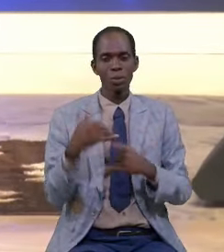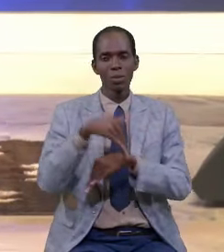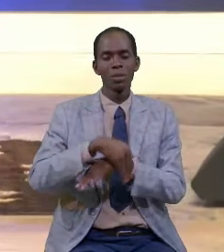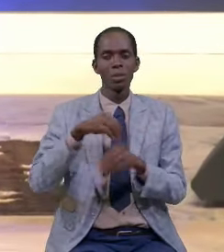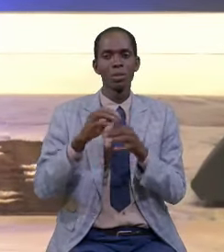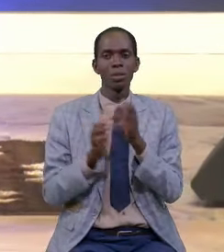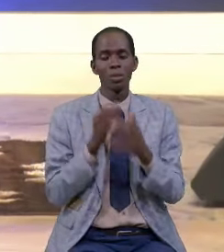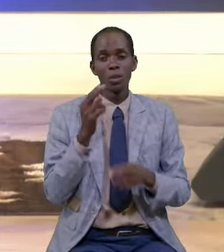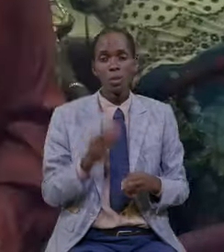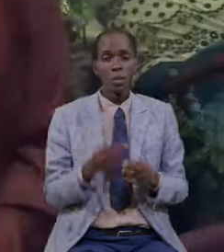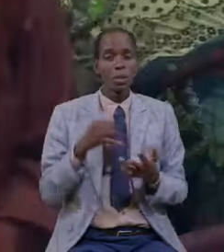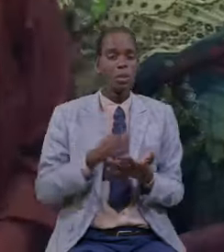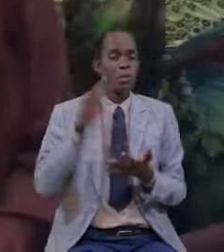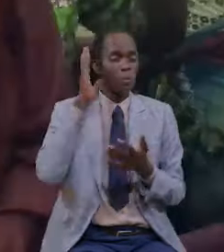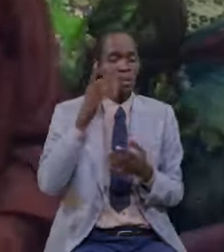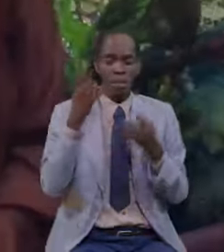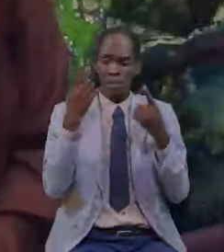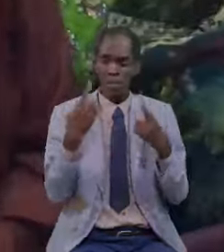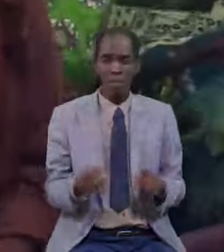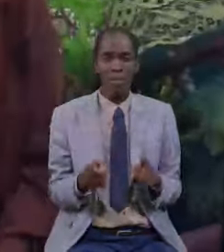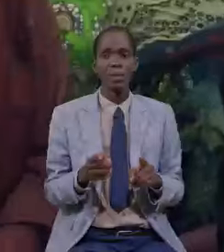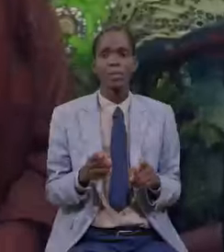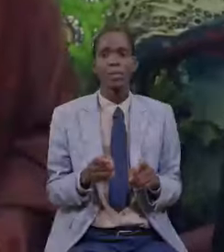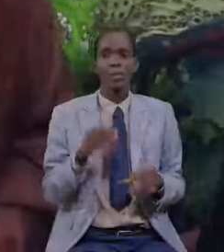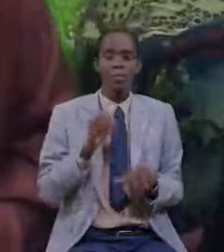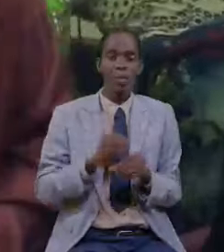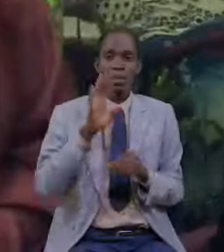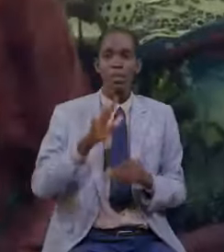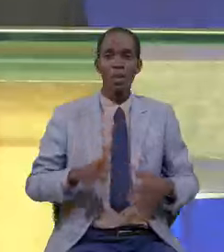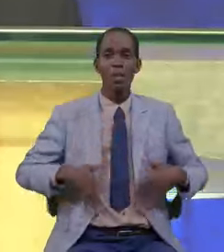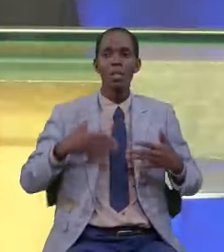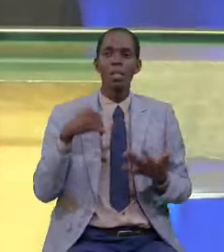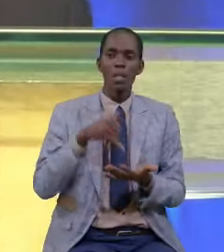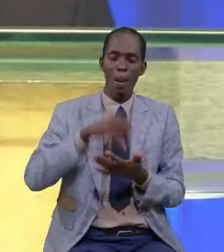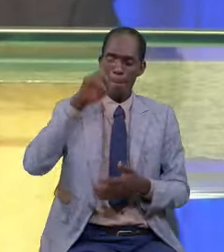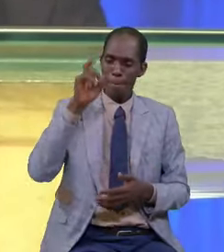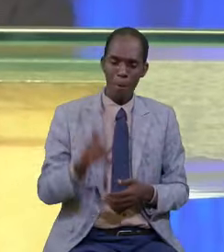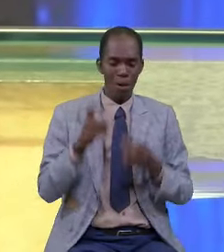tonight. It shall come to pass. In your life, it must come to pass